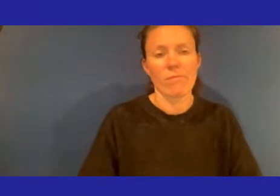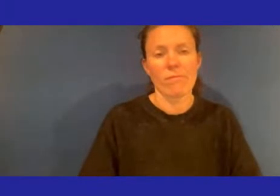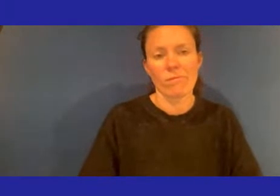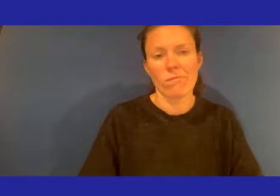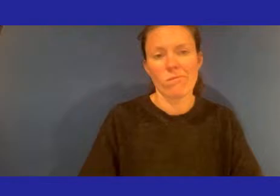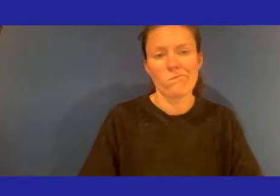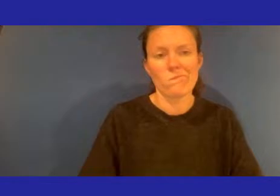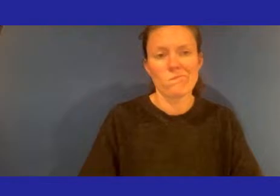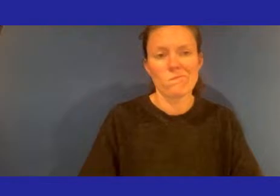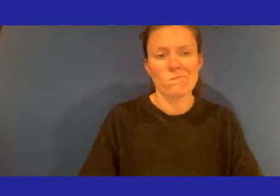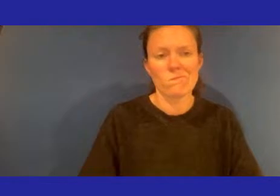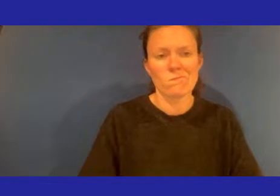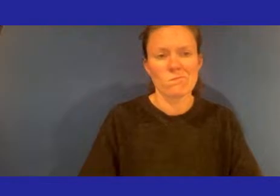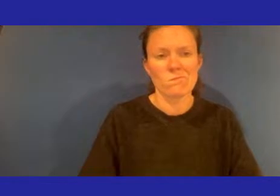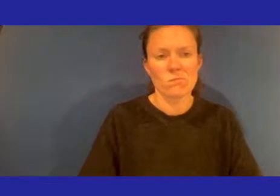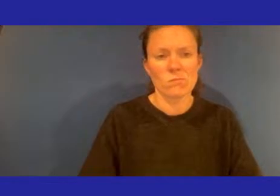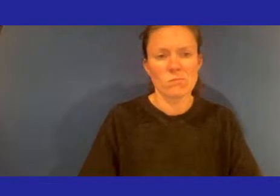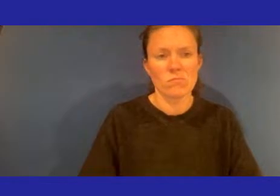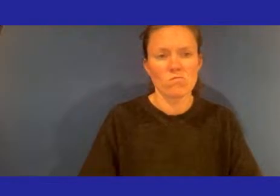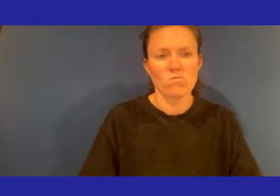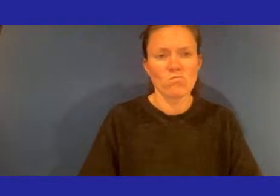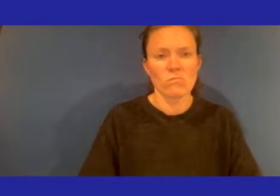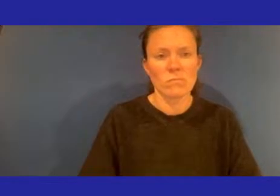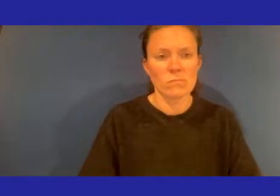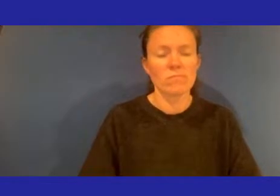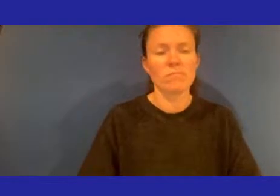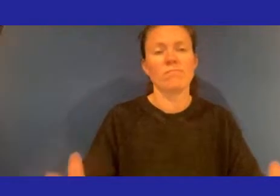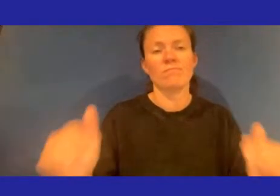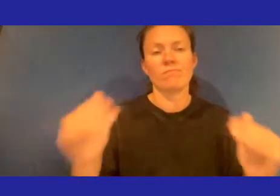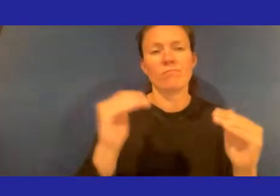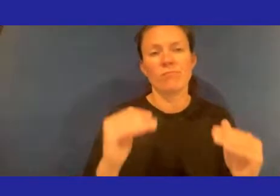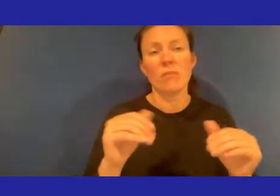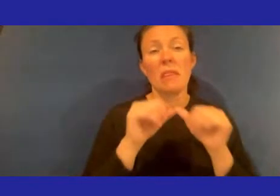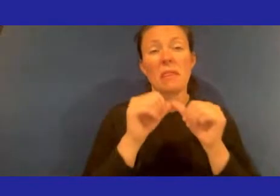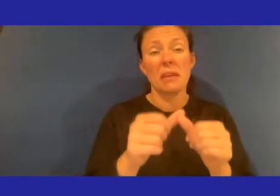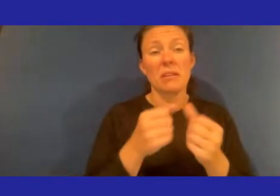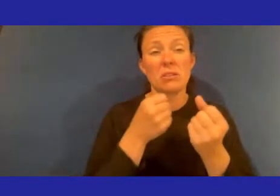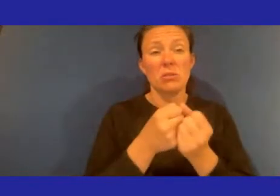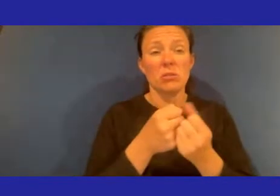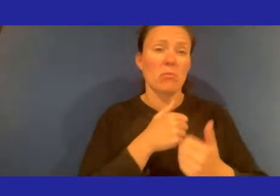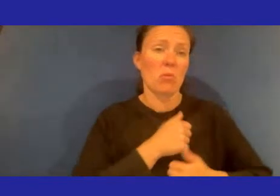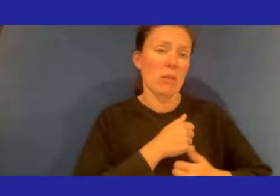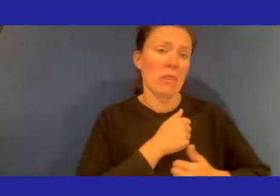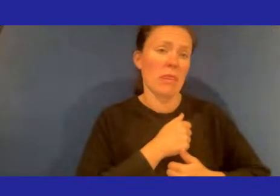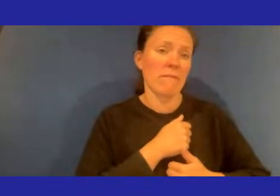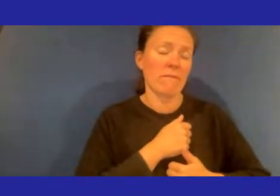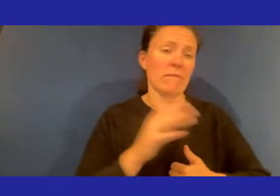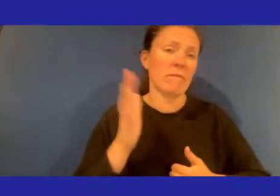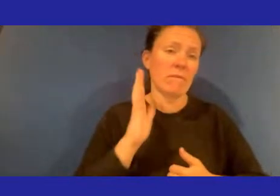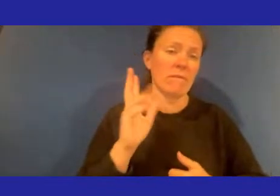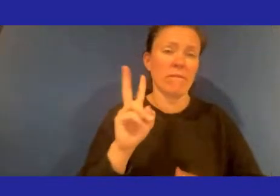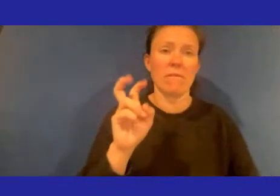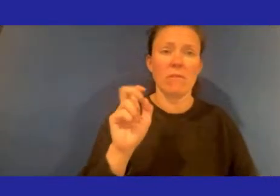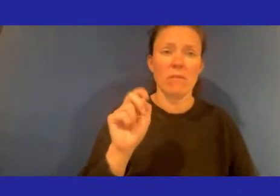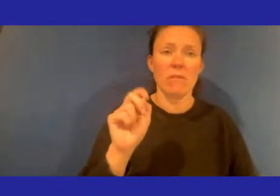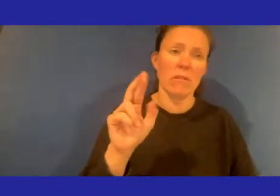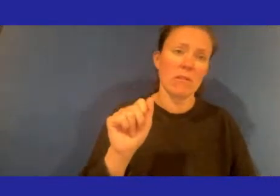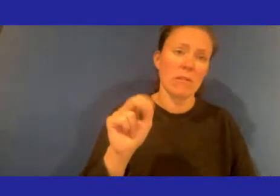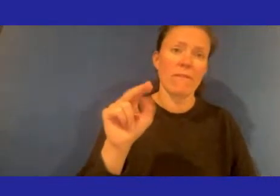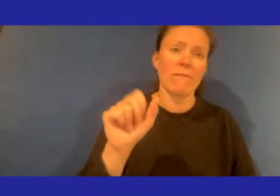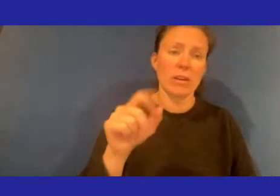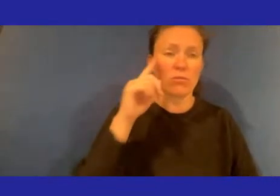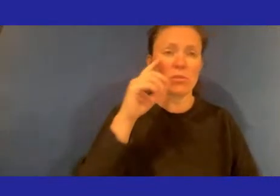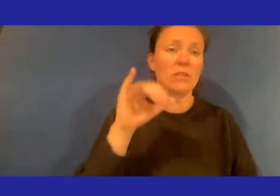And we have an initiative to continue to support our veterans and to support the veterans of New York.